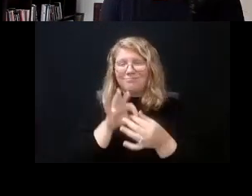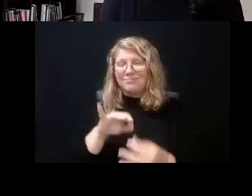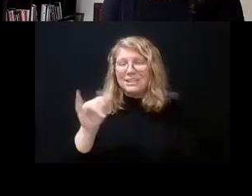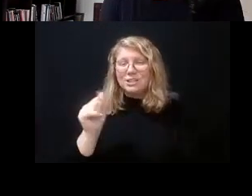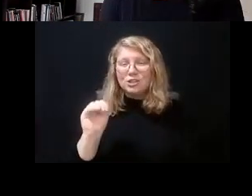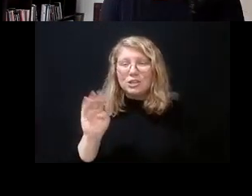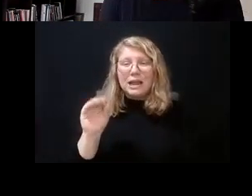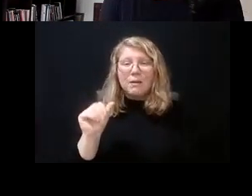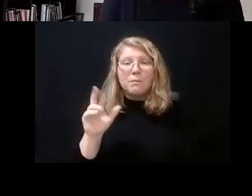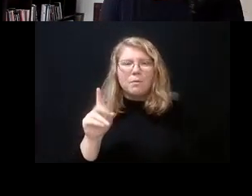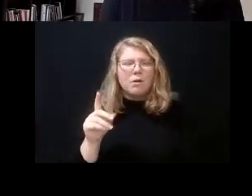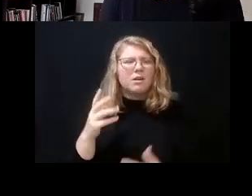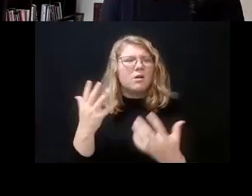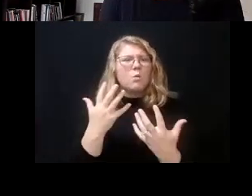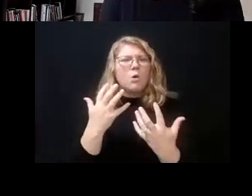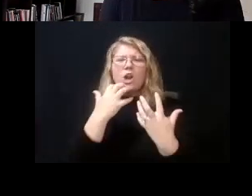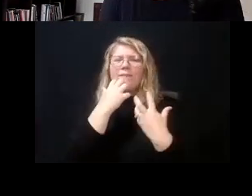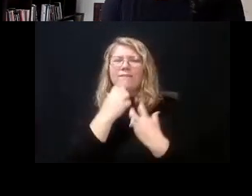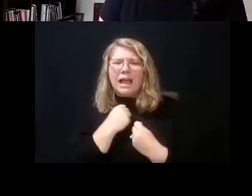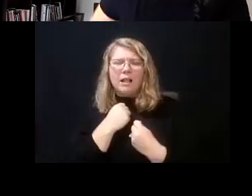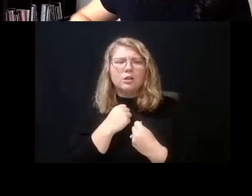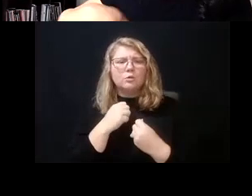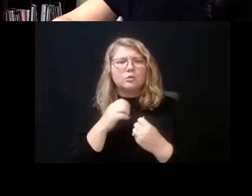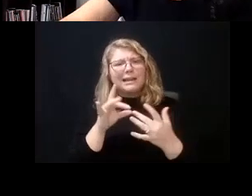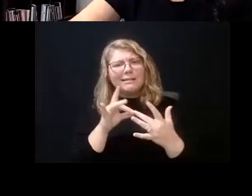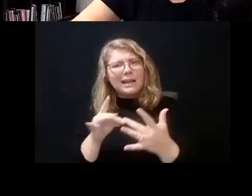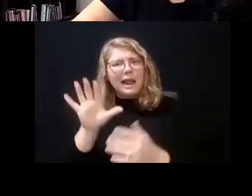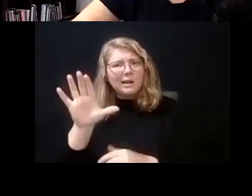is values that guide your work or organization. And